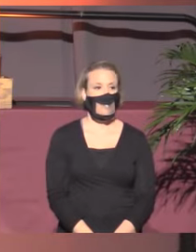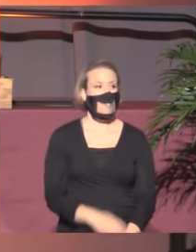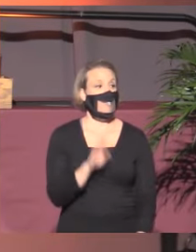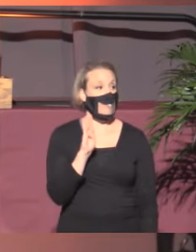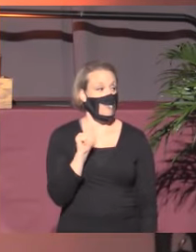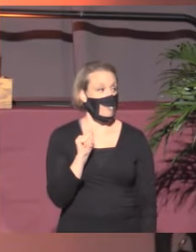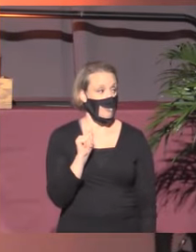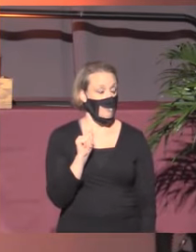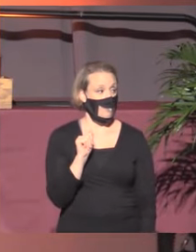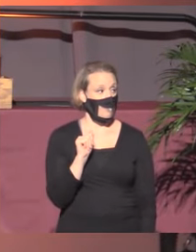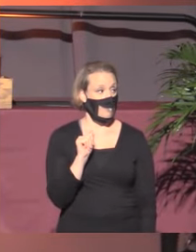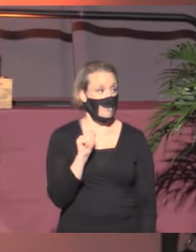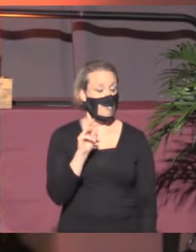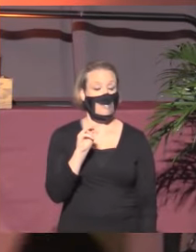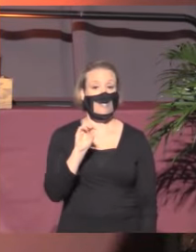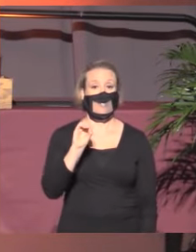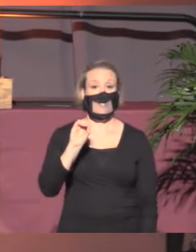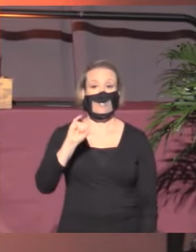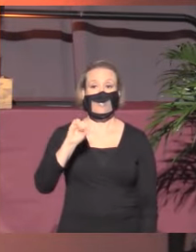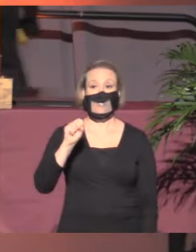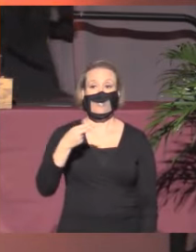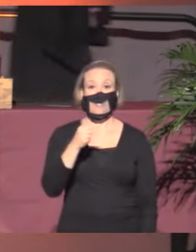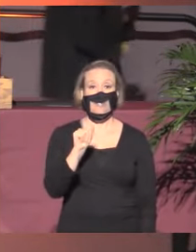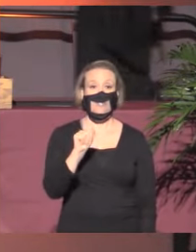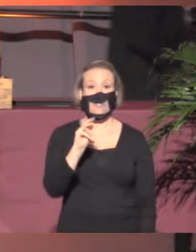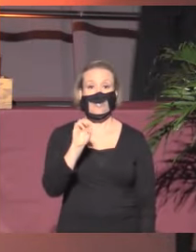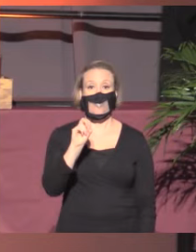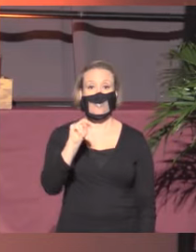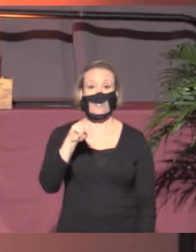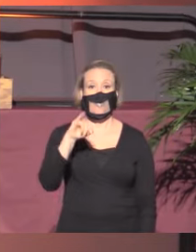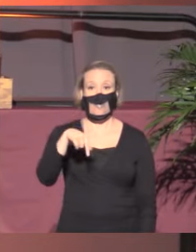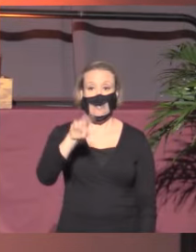Bachelor of Arts, Moesha Monique Whitehall.